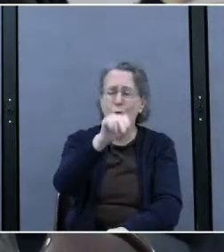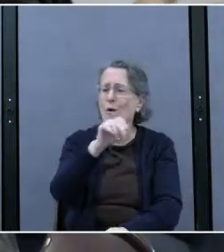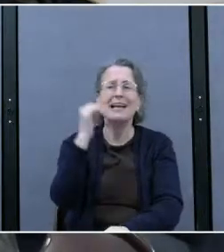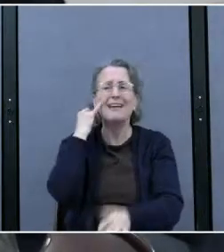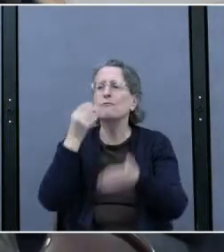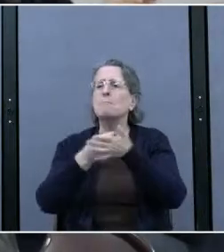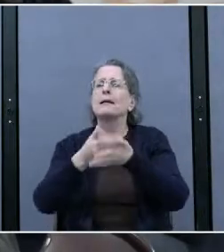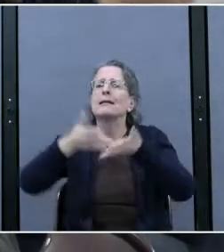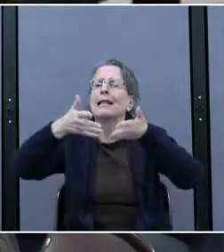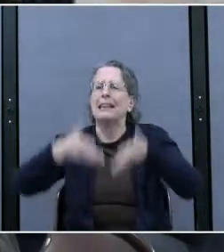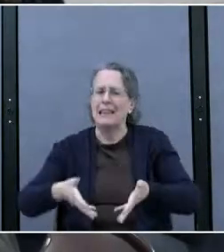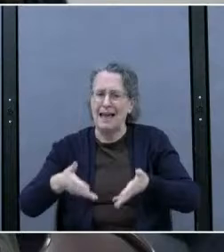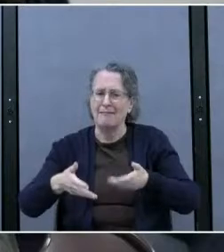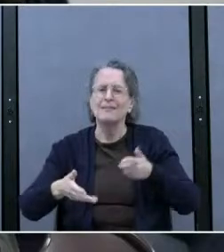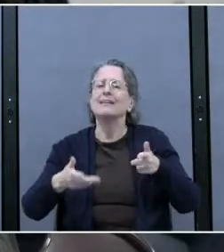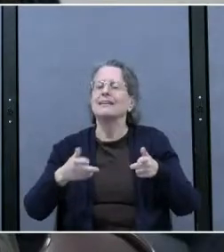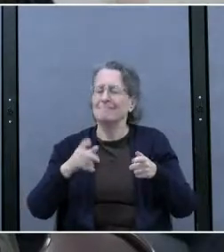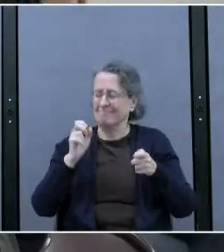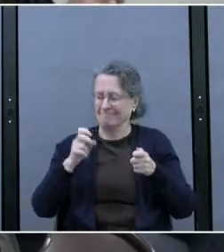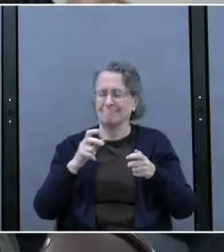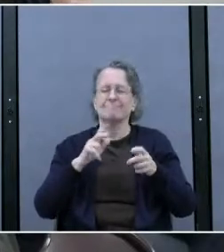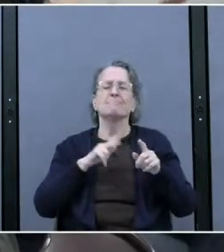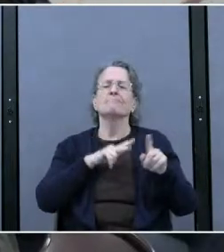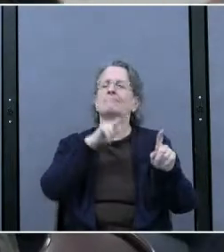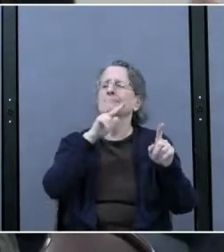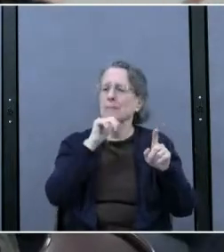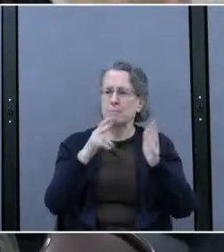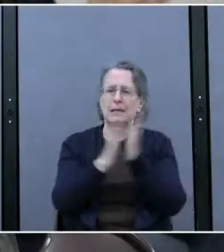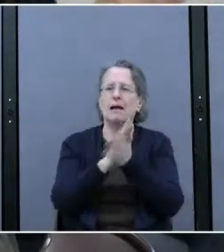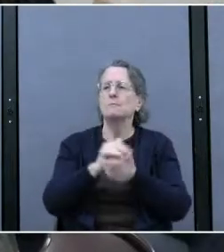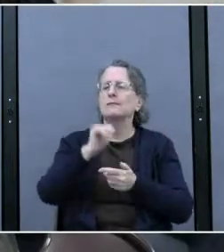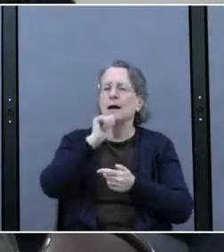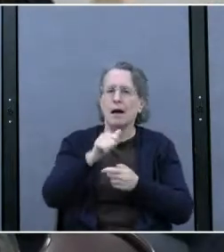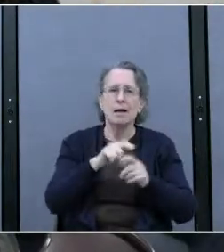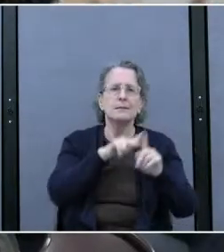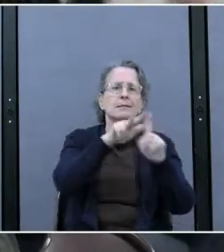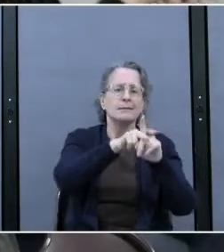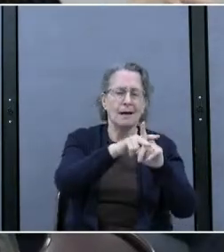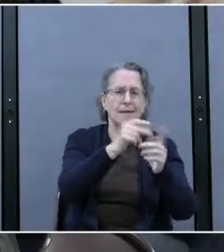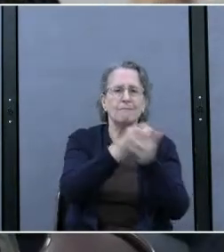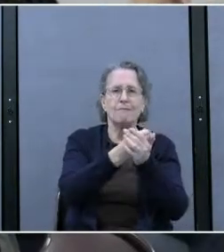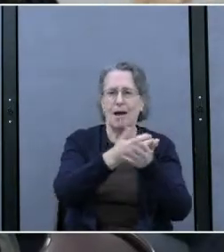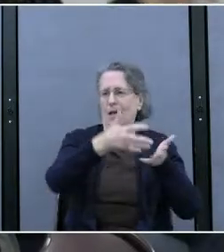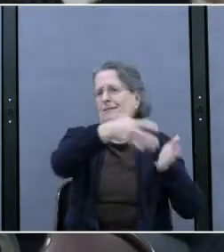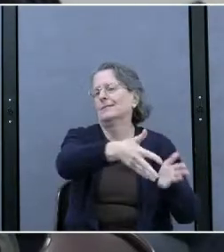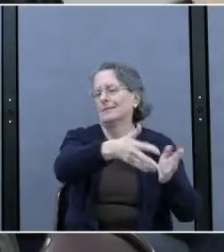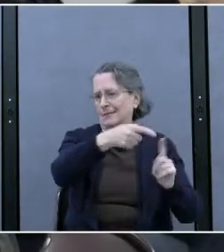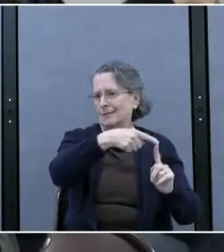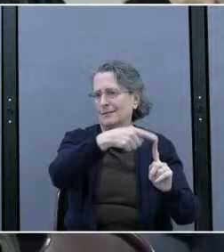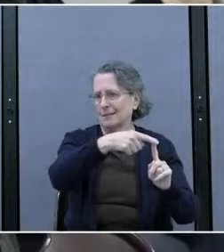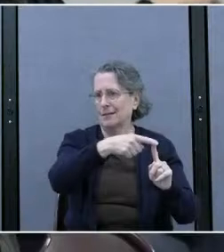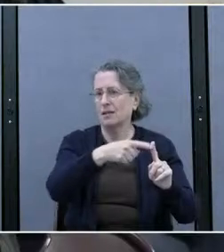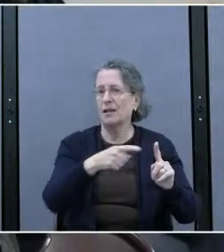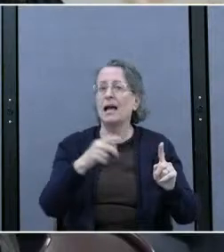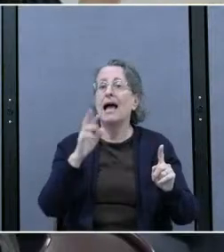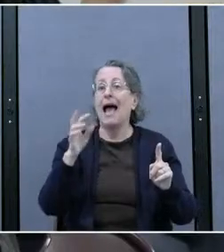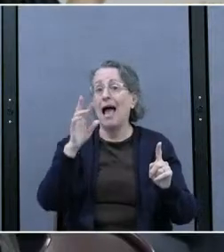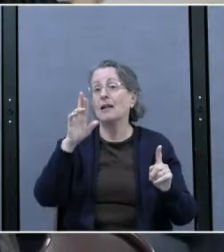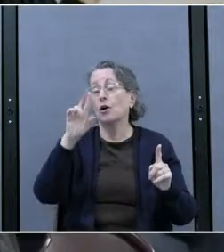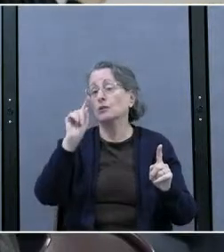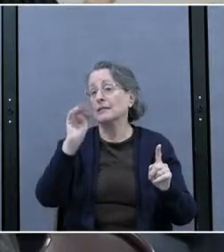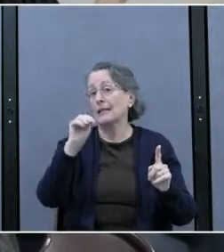and only the electorate, or in Brattleboro's case, representative town meeting, can actually appropriate that fund